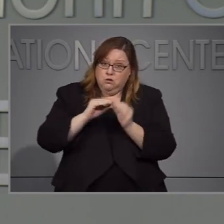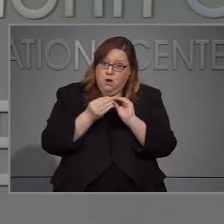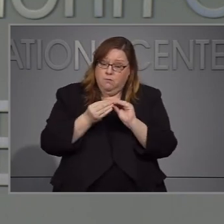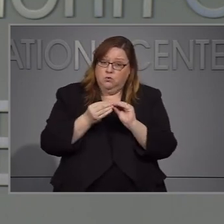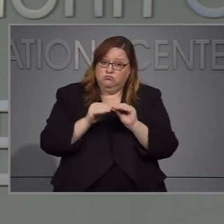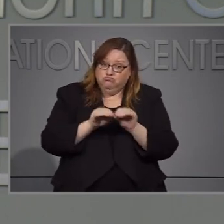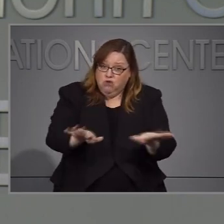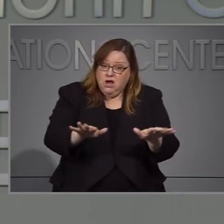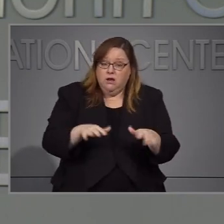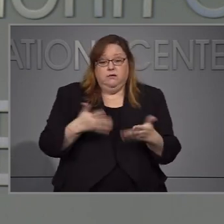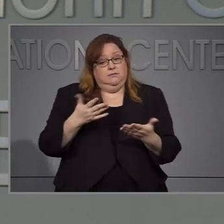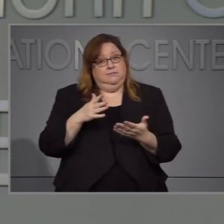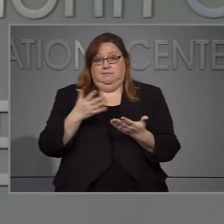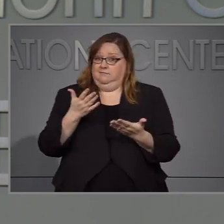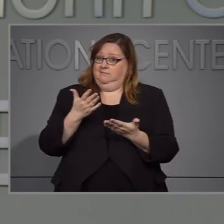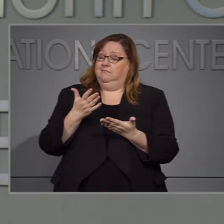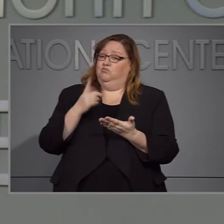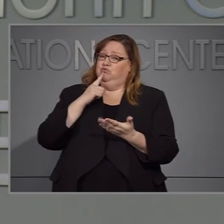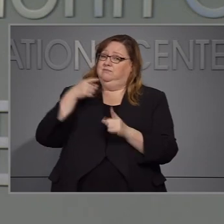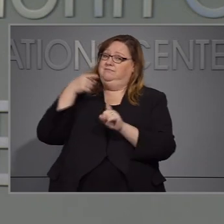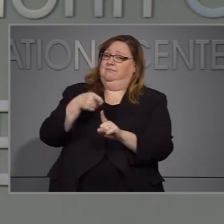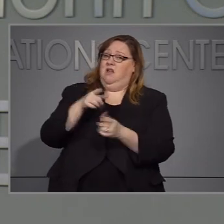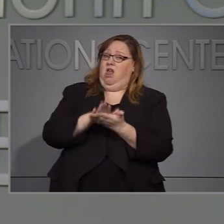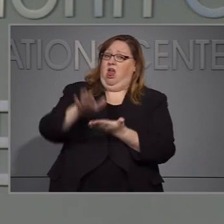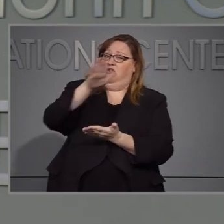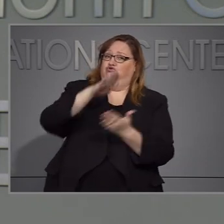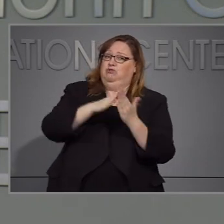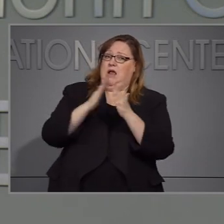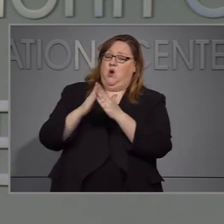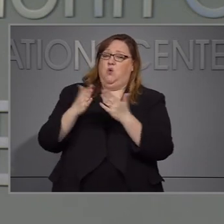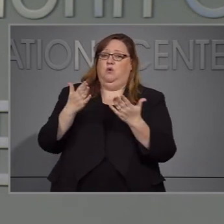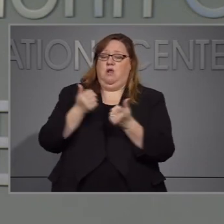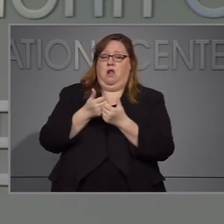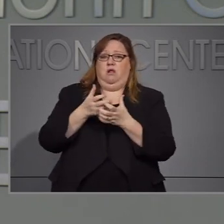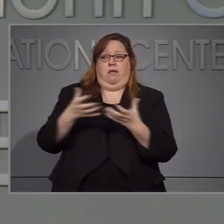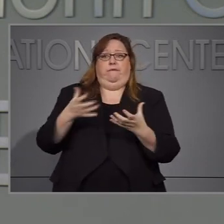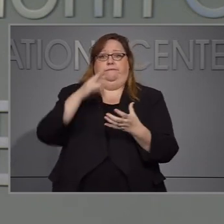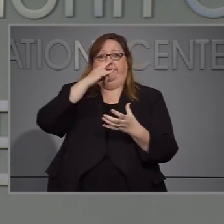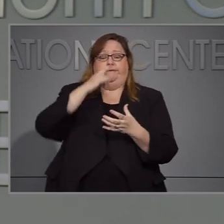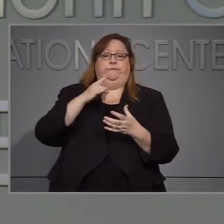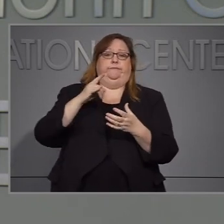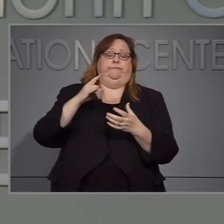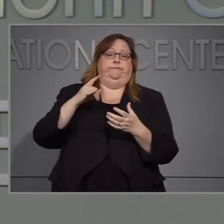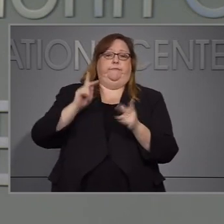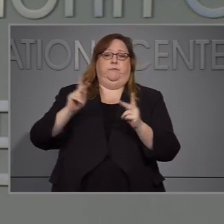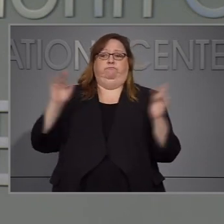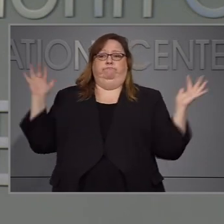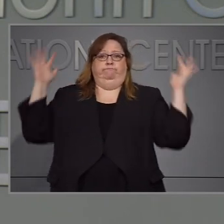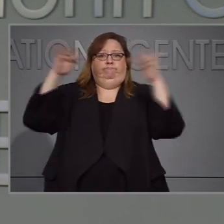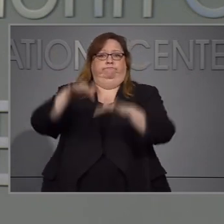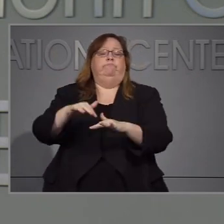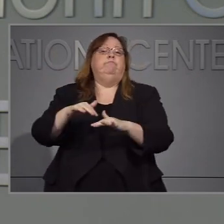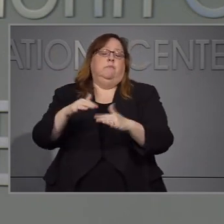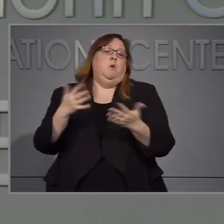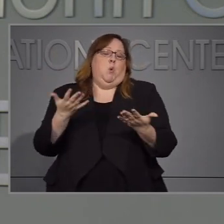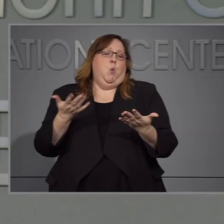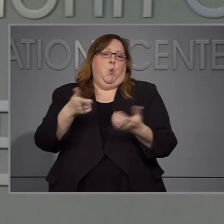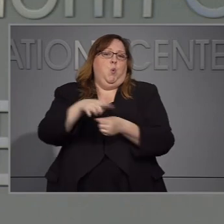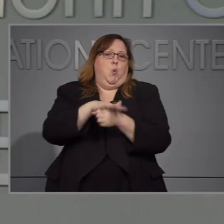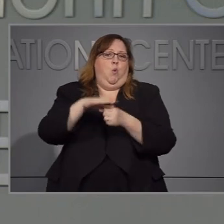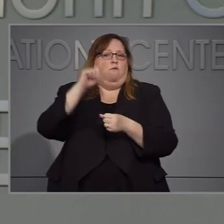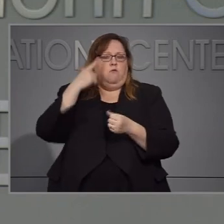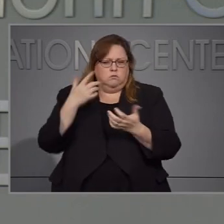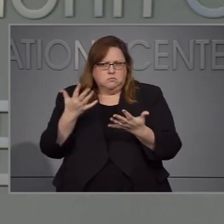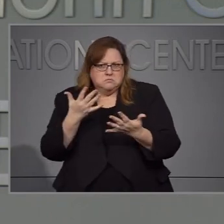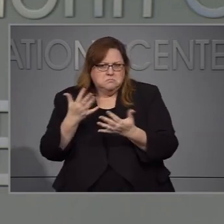of these college towns, places where a lot of people are coming back, then certainly we want those local governments to make those